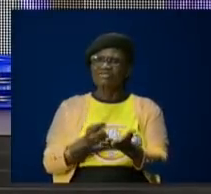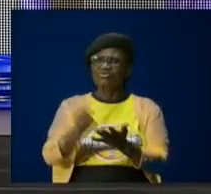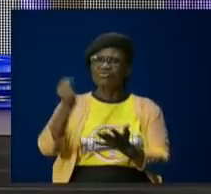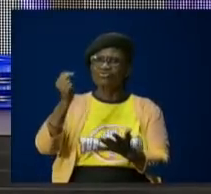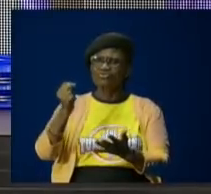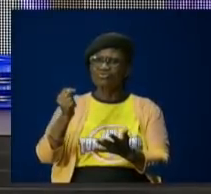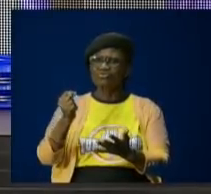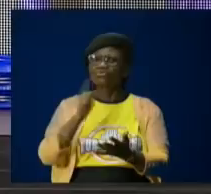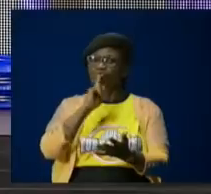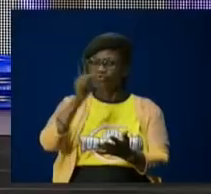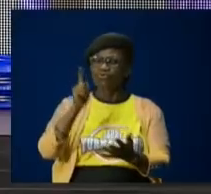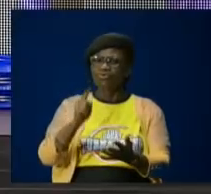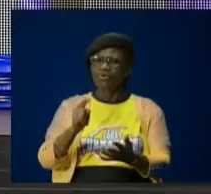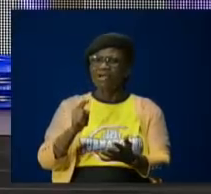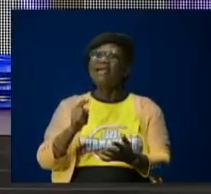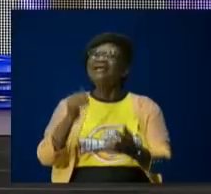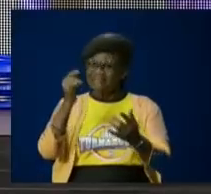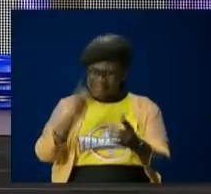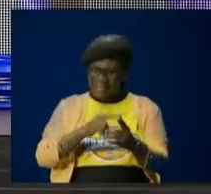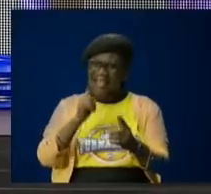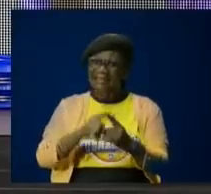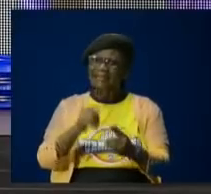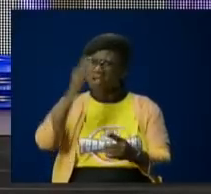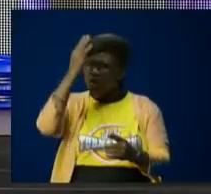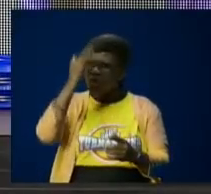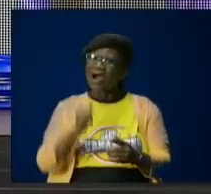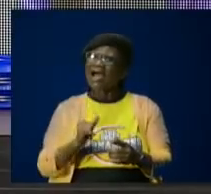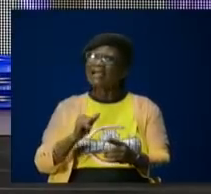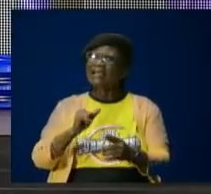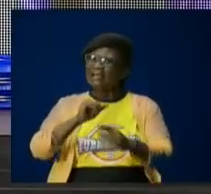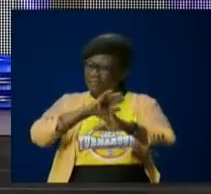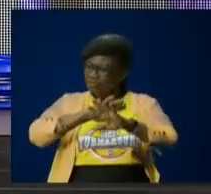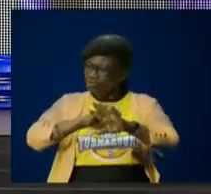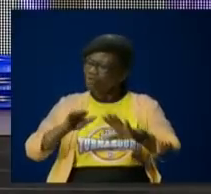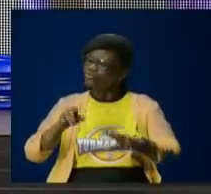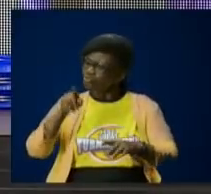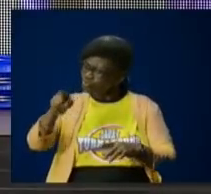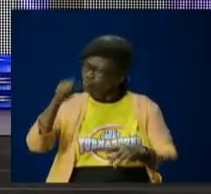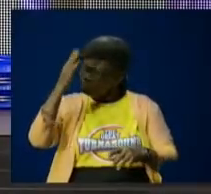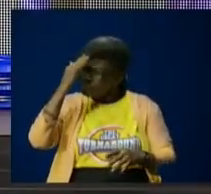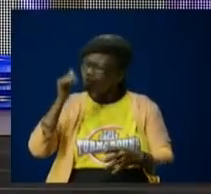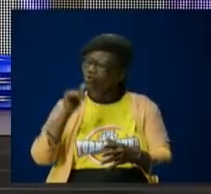How is it that you didn't know that there was going to be a new beginning?